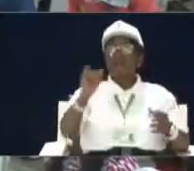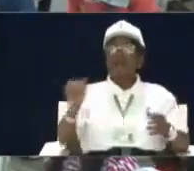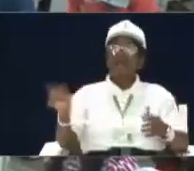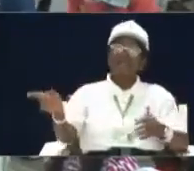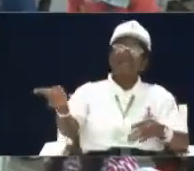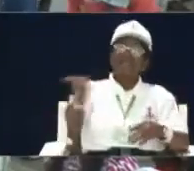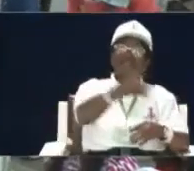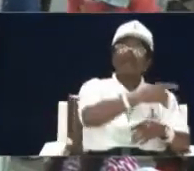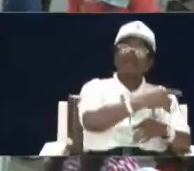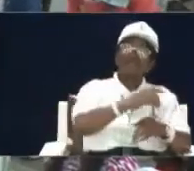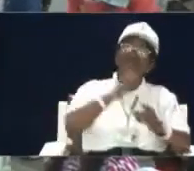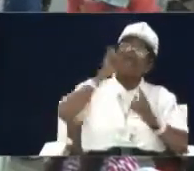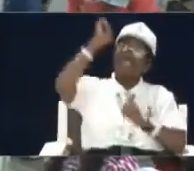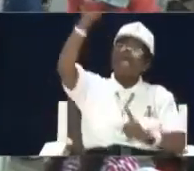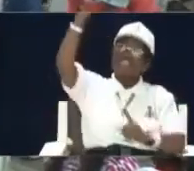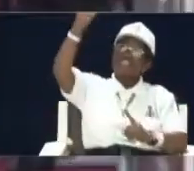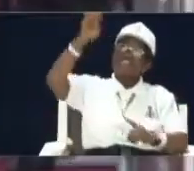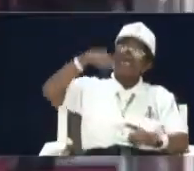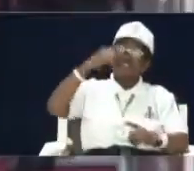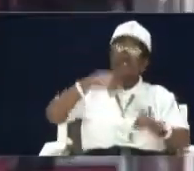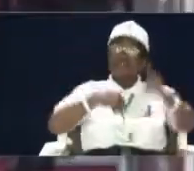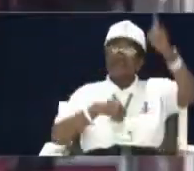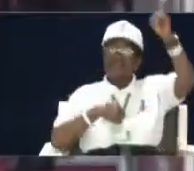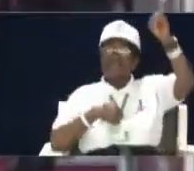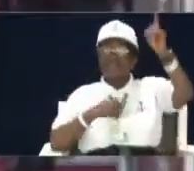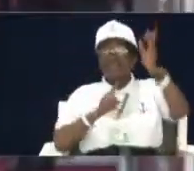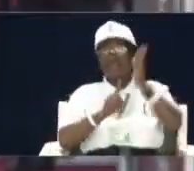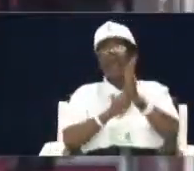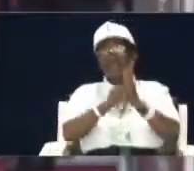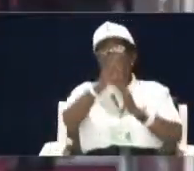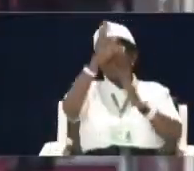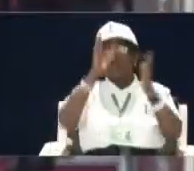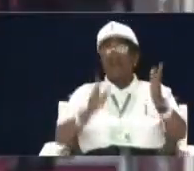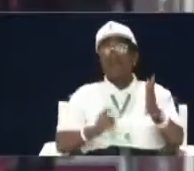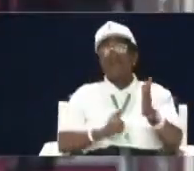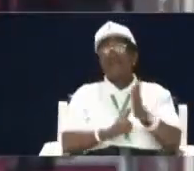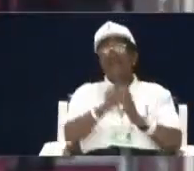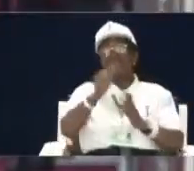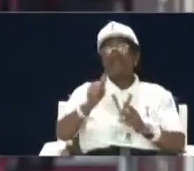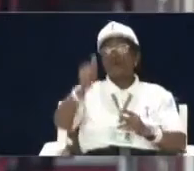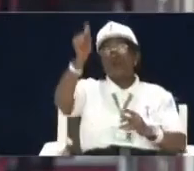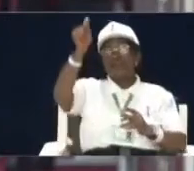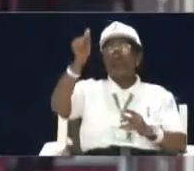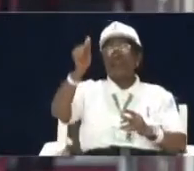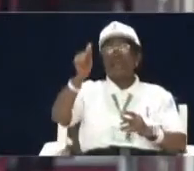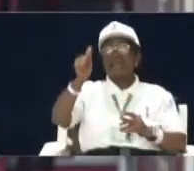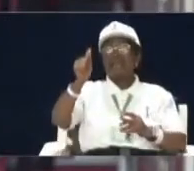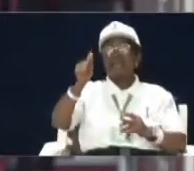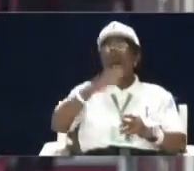He said, I'm taller than the tallest, and I will carry you.